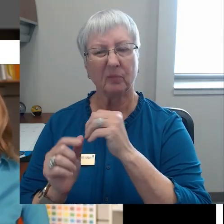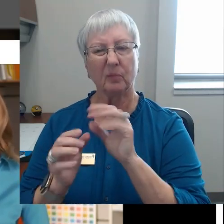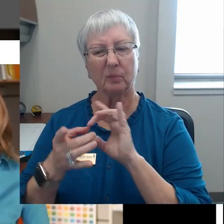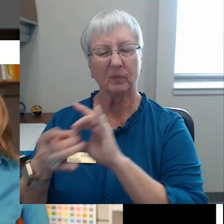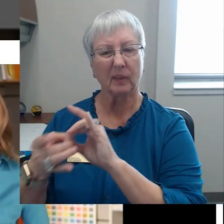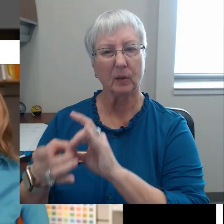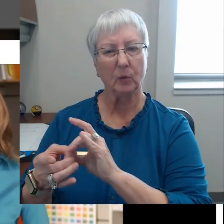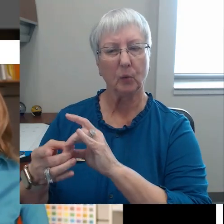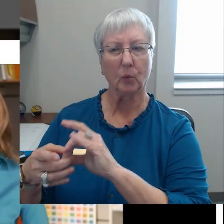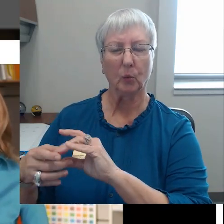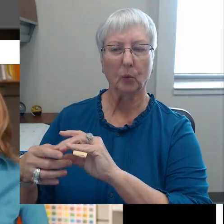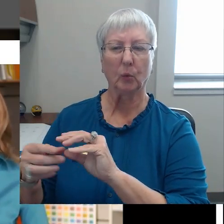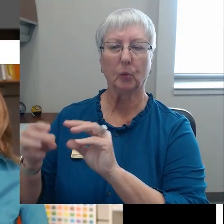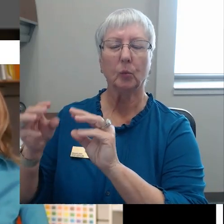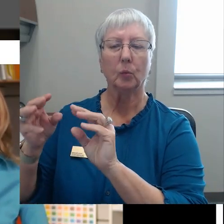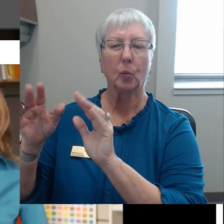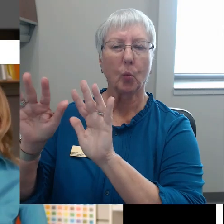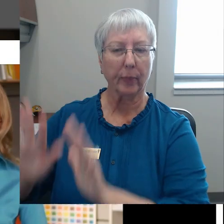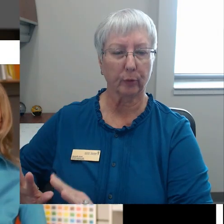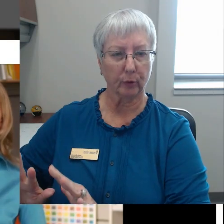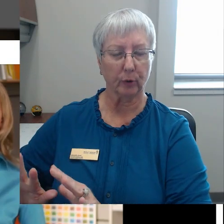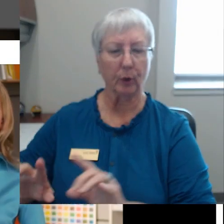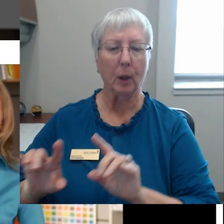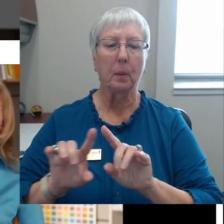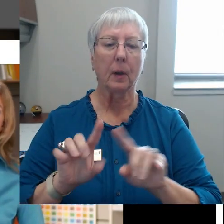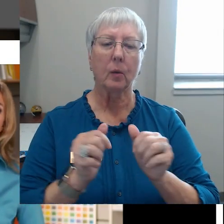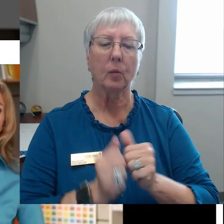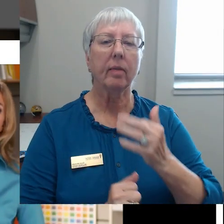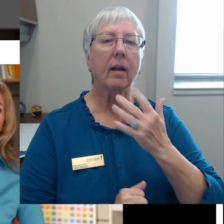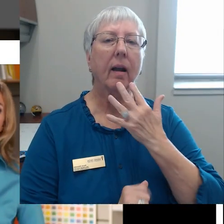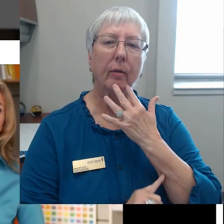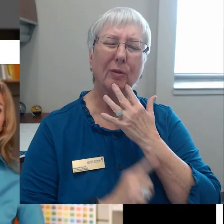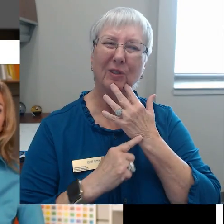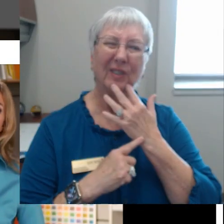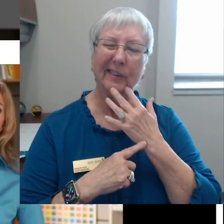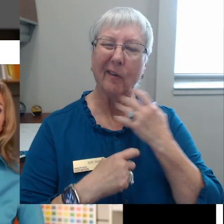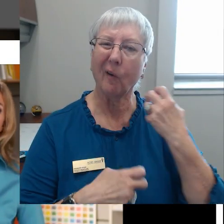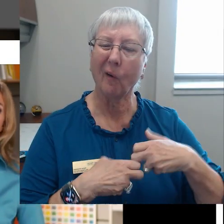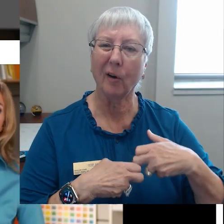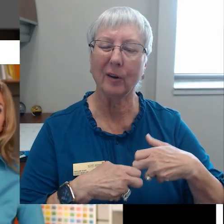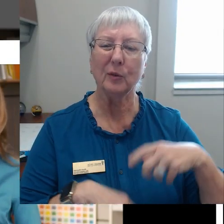easily quantifiable because there isn't really a way to measure its hotness.